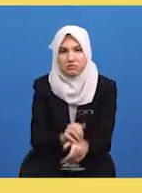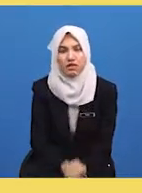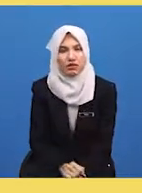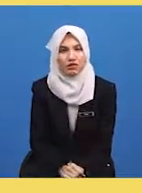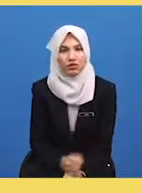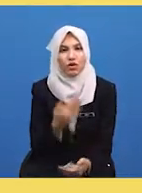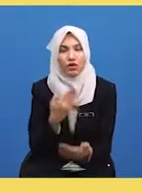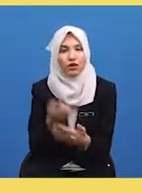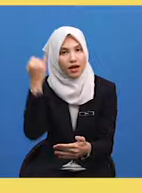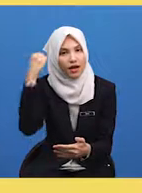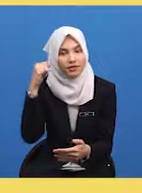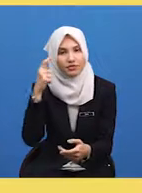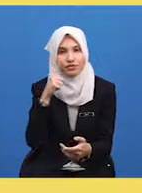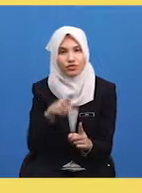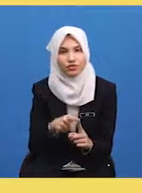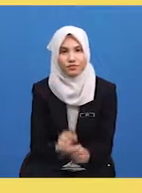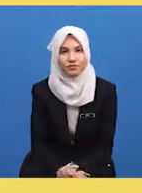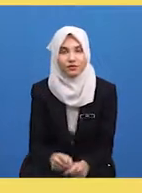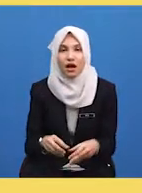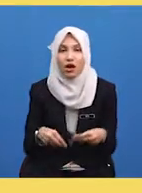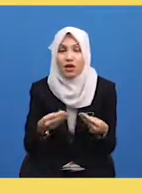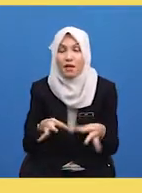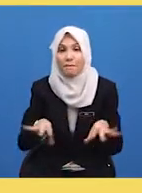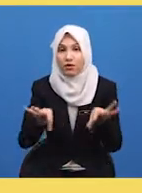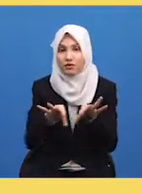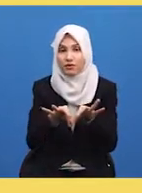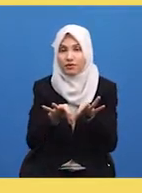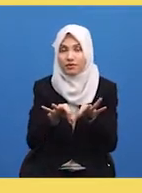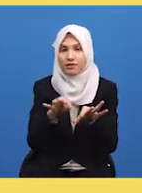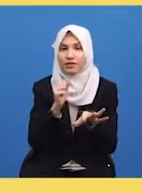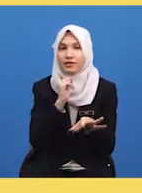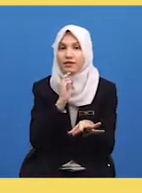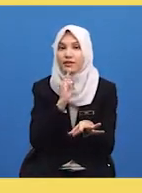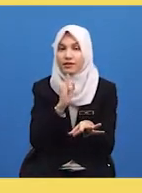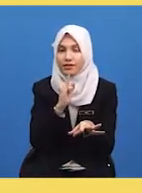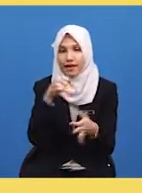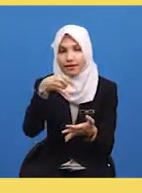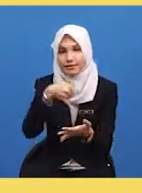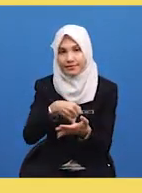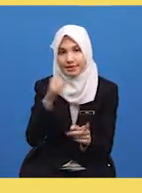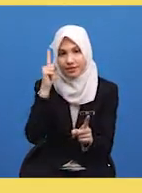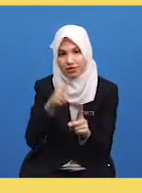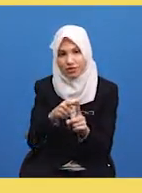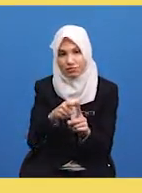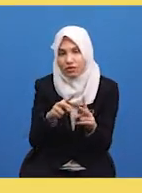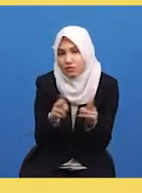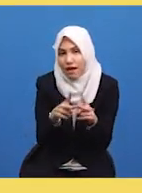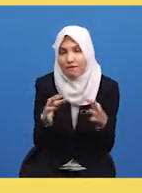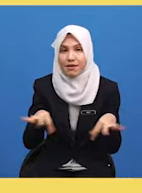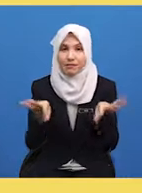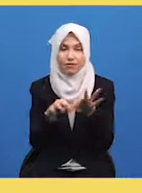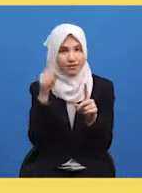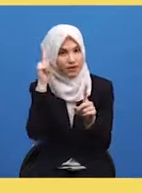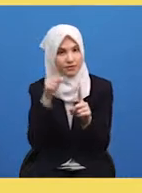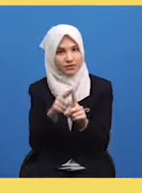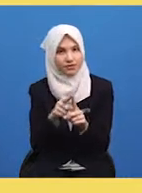too? How important is it too? It's very important too.